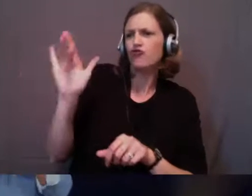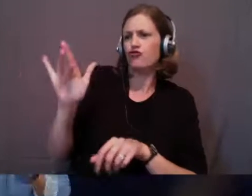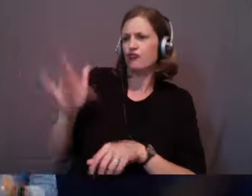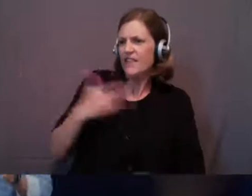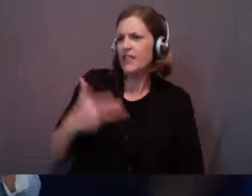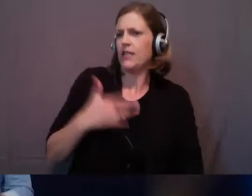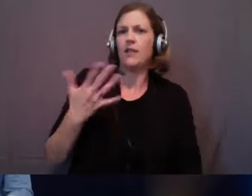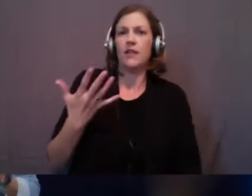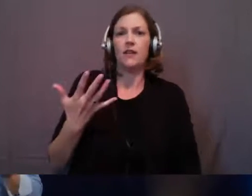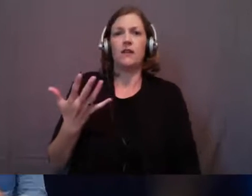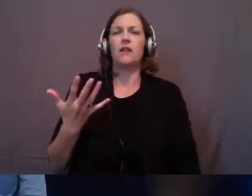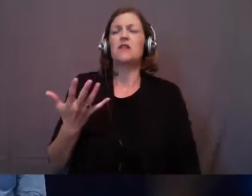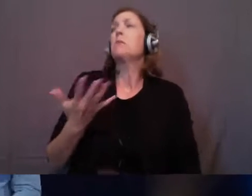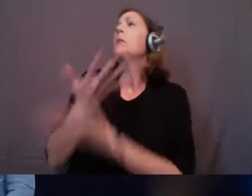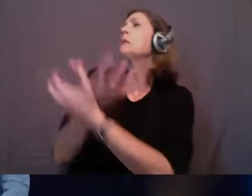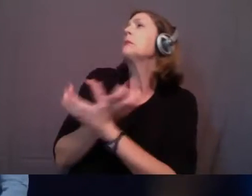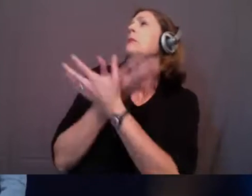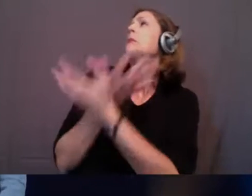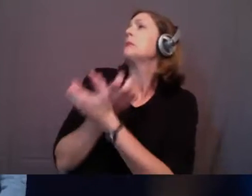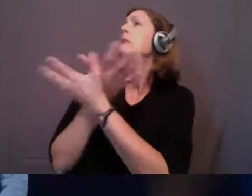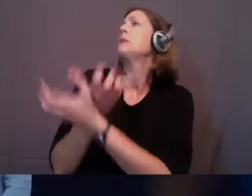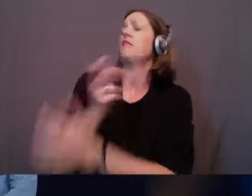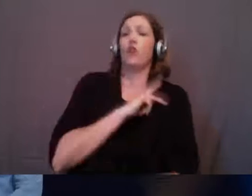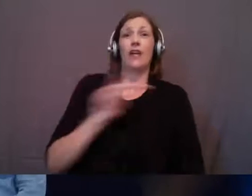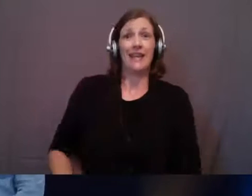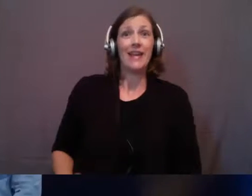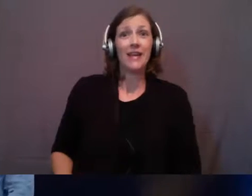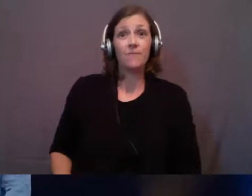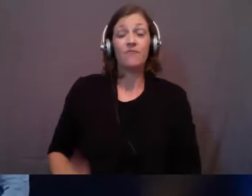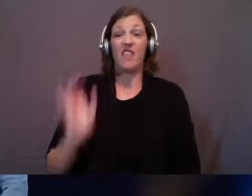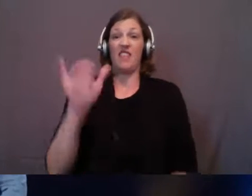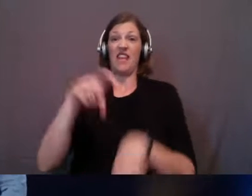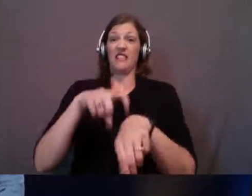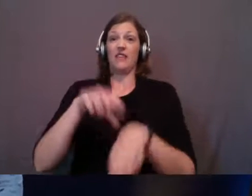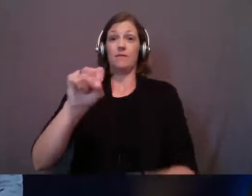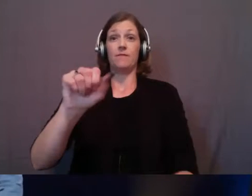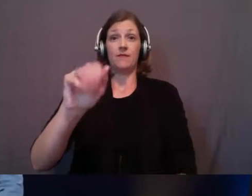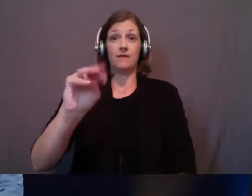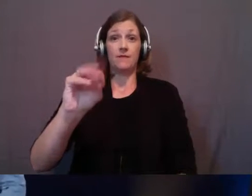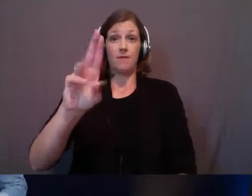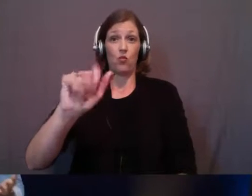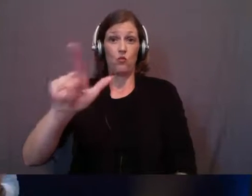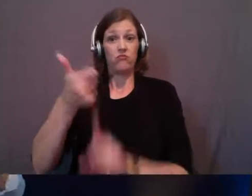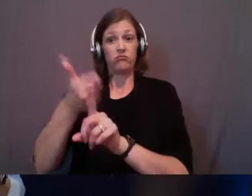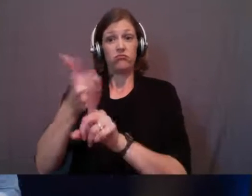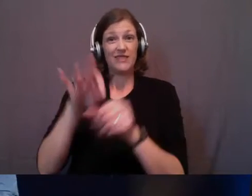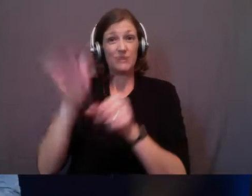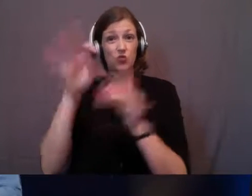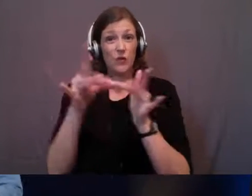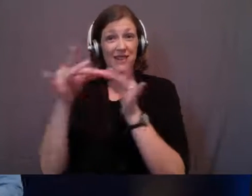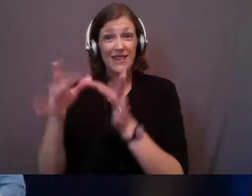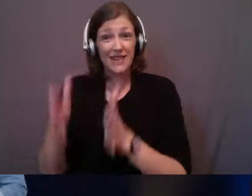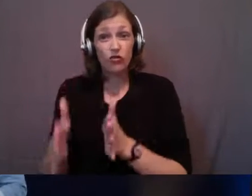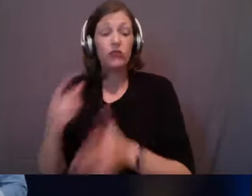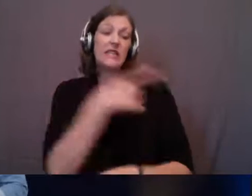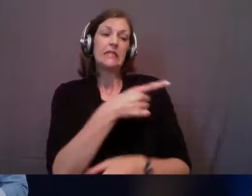they plead out for a king. And at that time, Samuel, who's the spiritual leader, he becomes the messenger on behalf